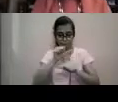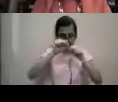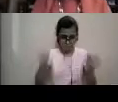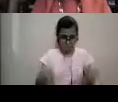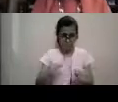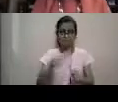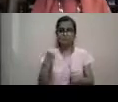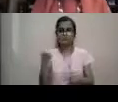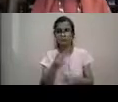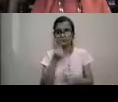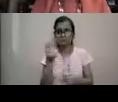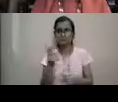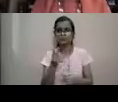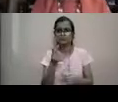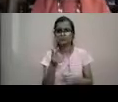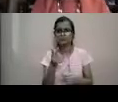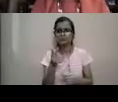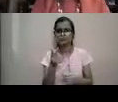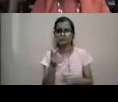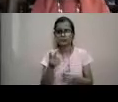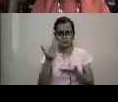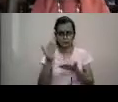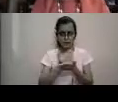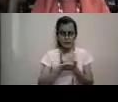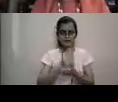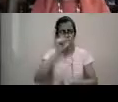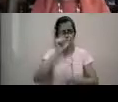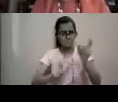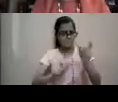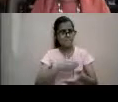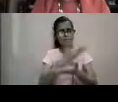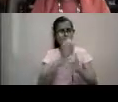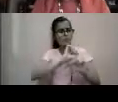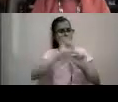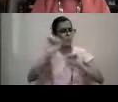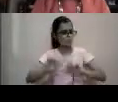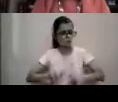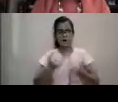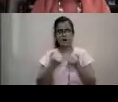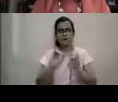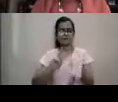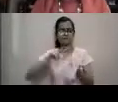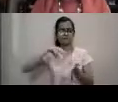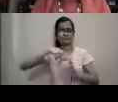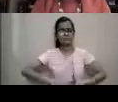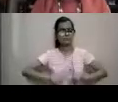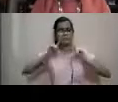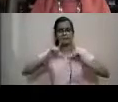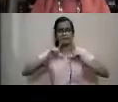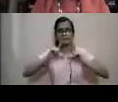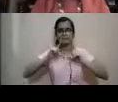their direction, disabled people could live independently. Judy Heumann,